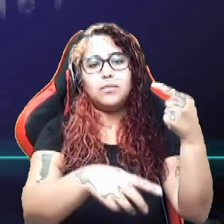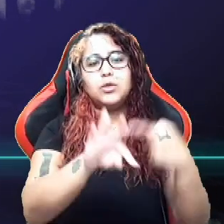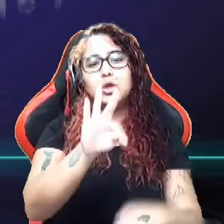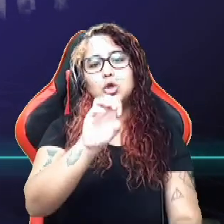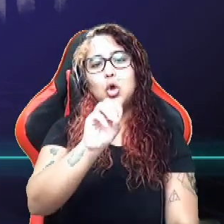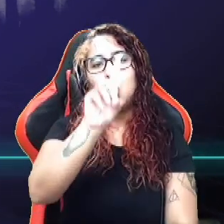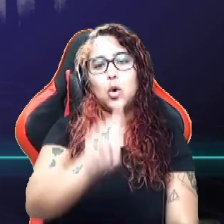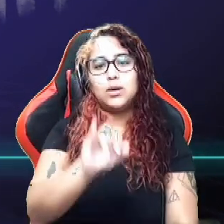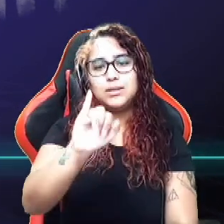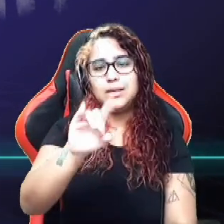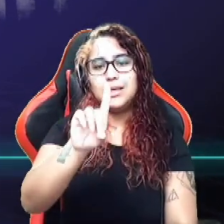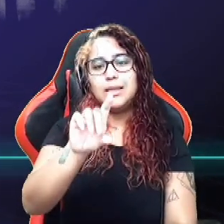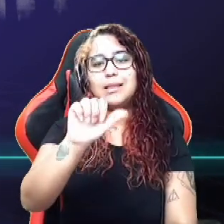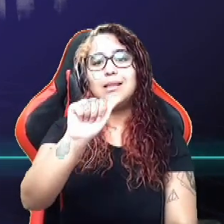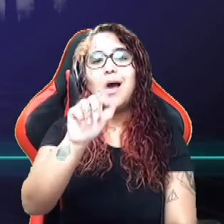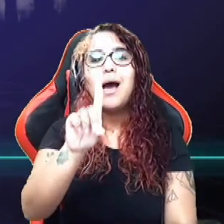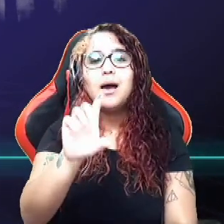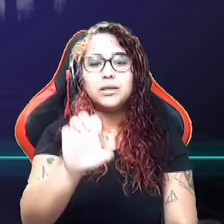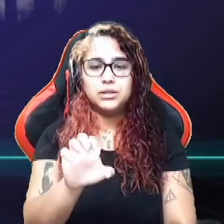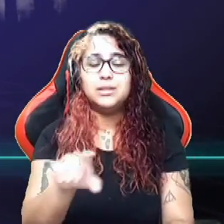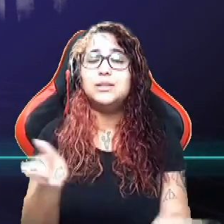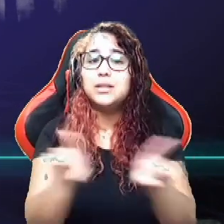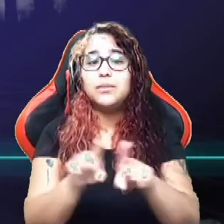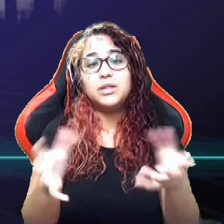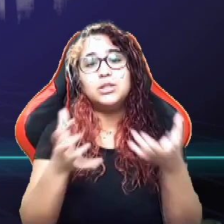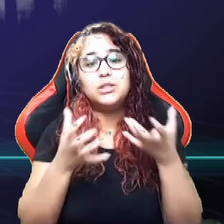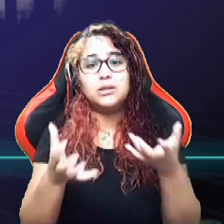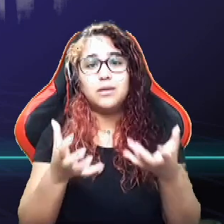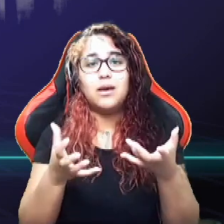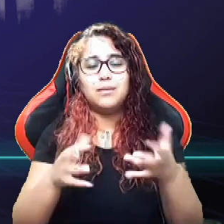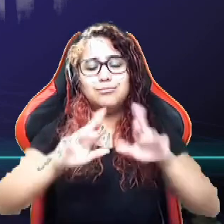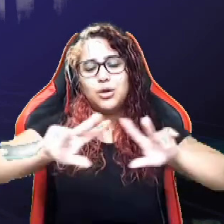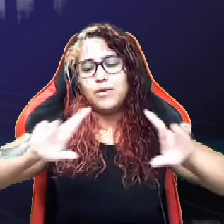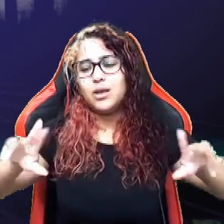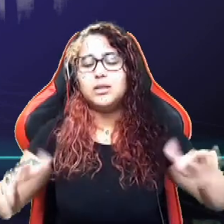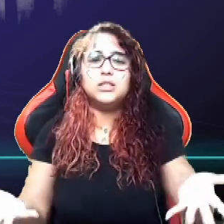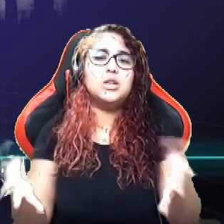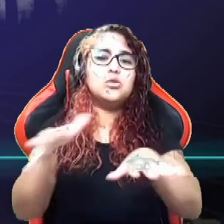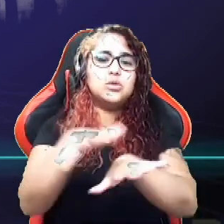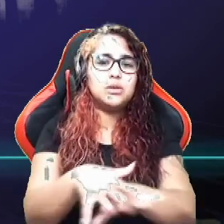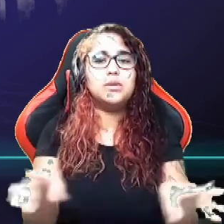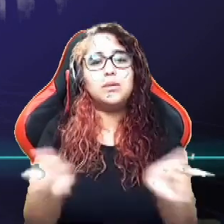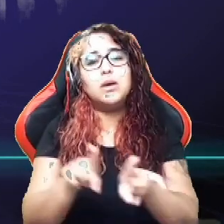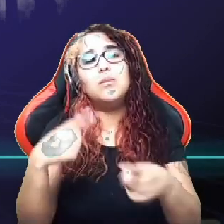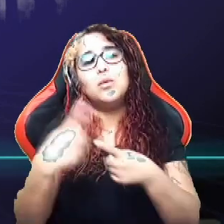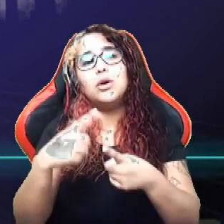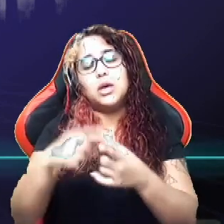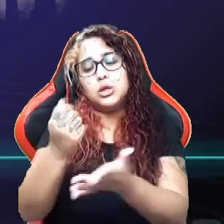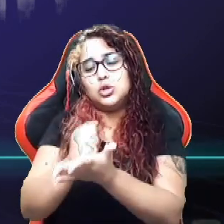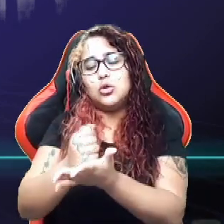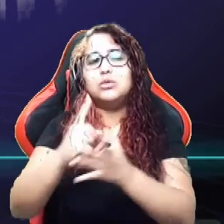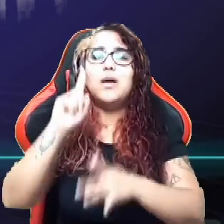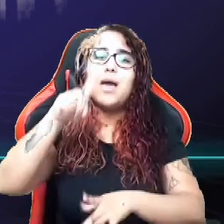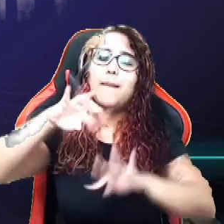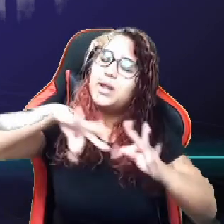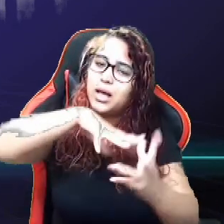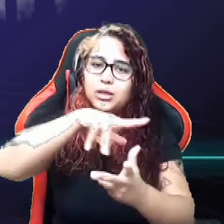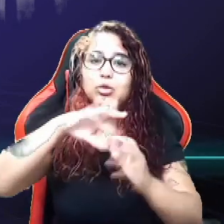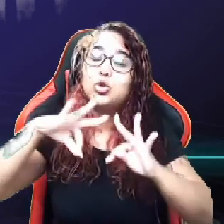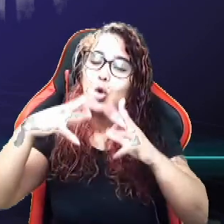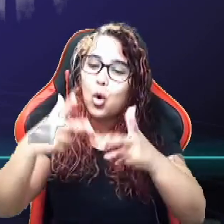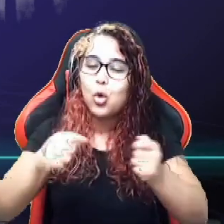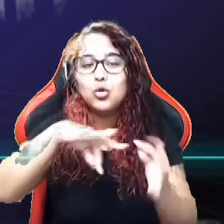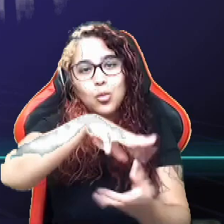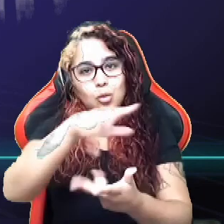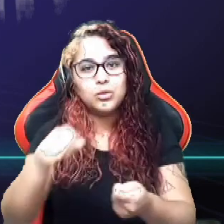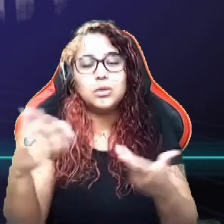exists. Fostering diversity and inclusion, which is always important. We know that gaming is for everyone. So